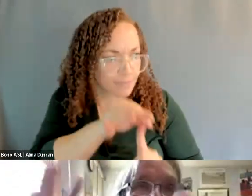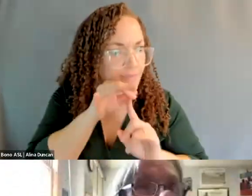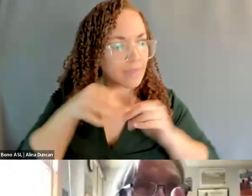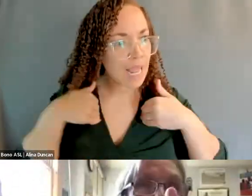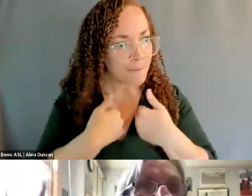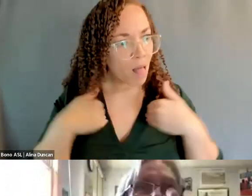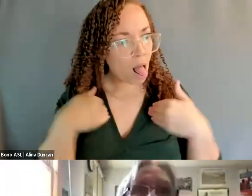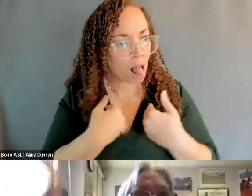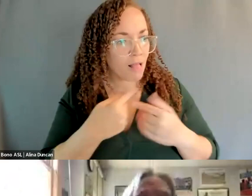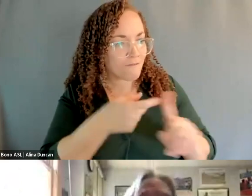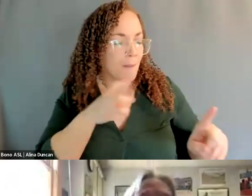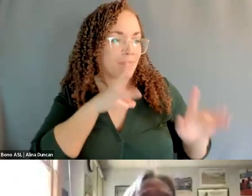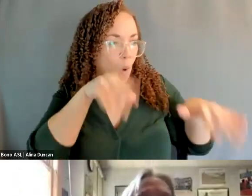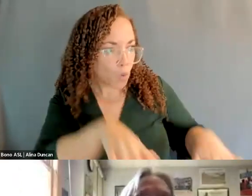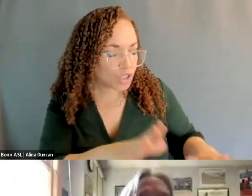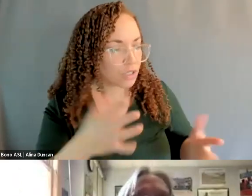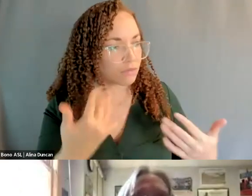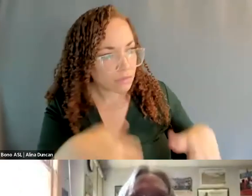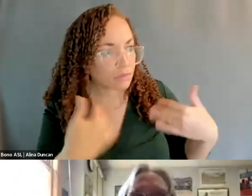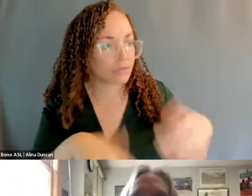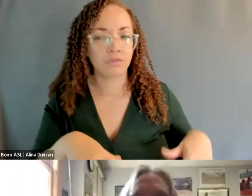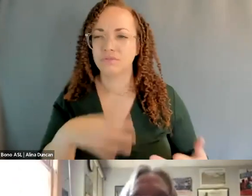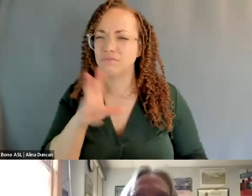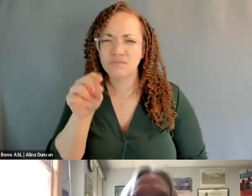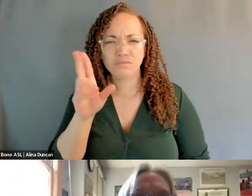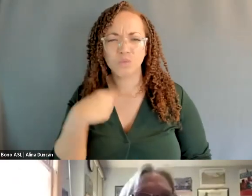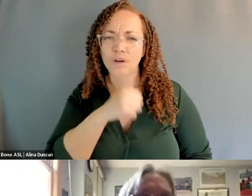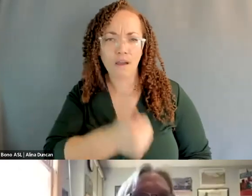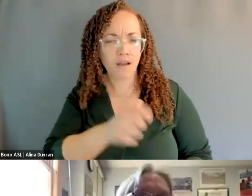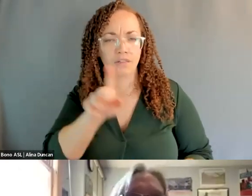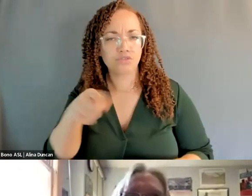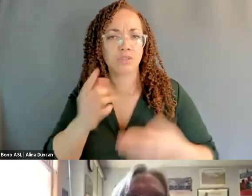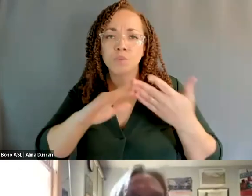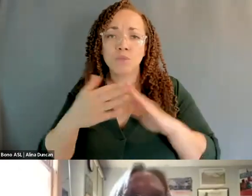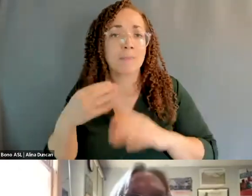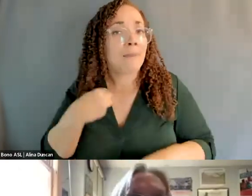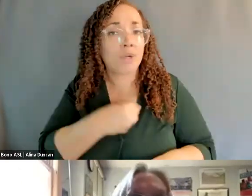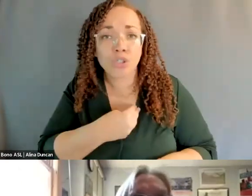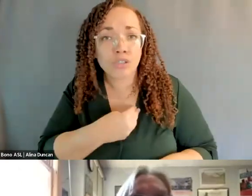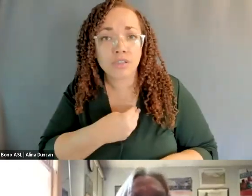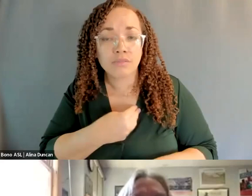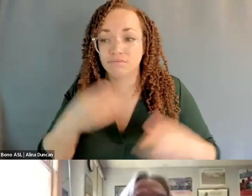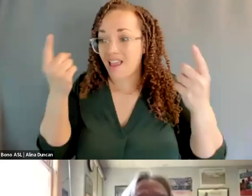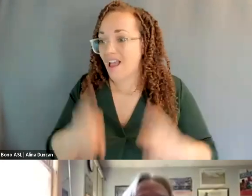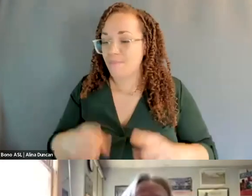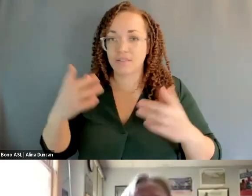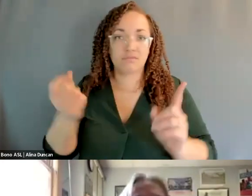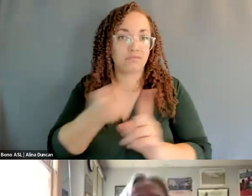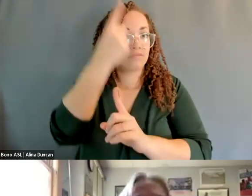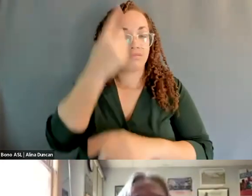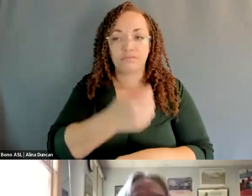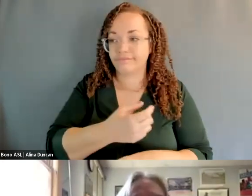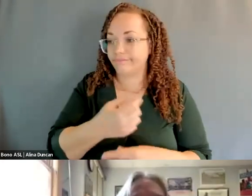from the ocean. We're not. We're just community members that ended up ass out in the street. And I think if we